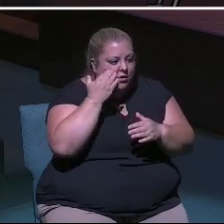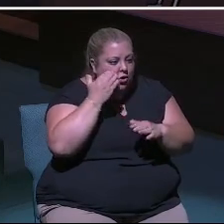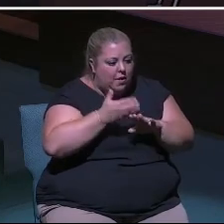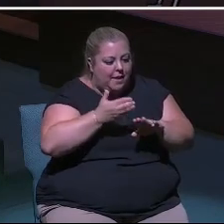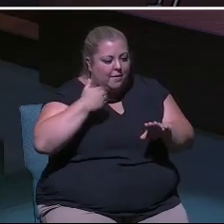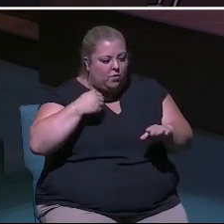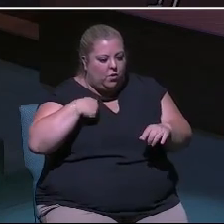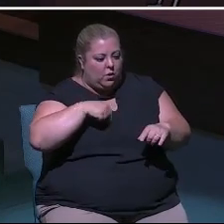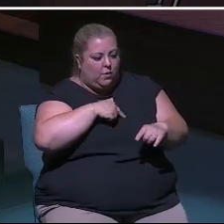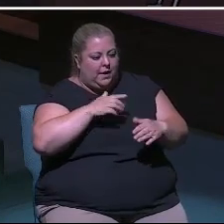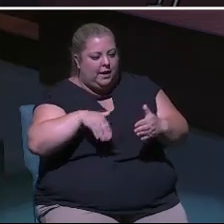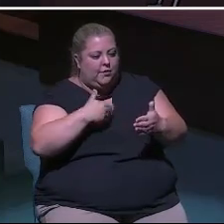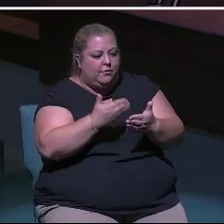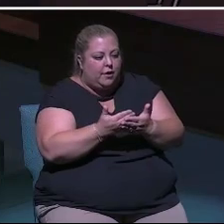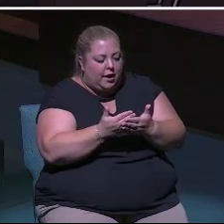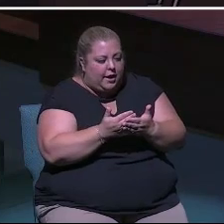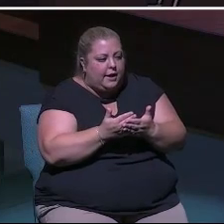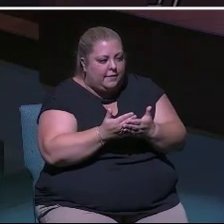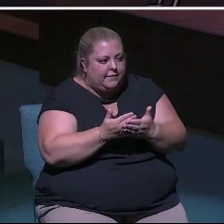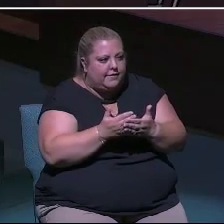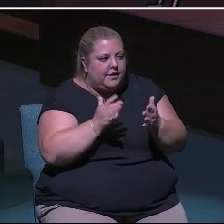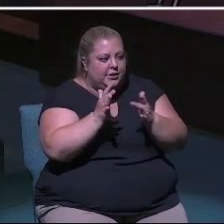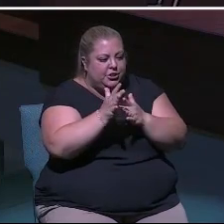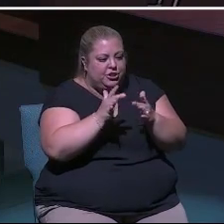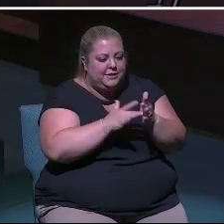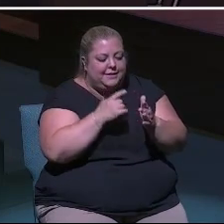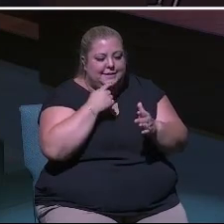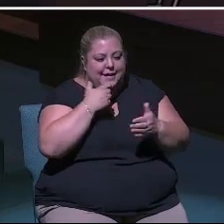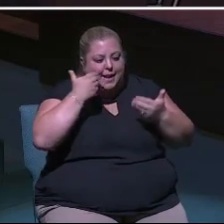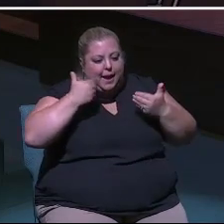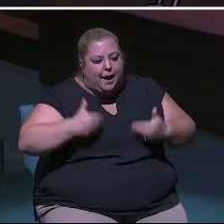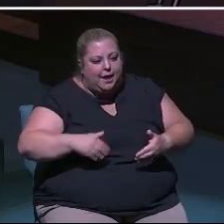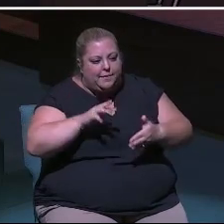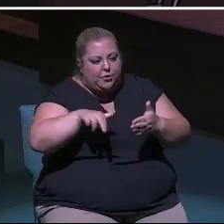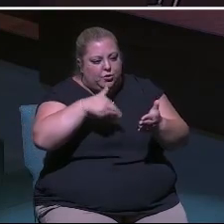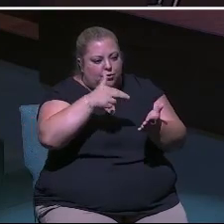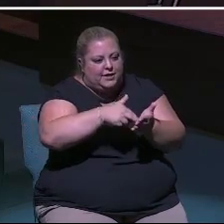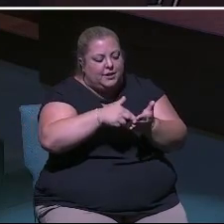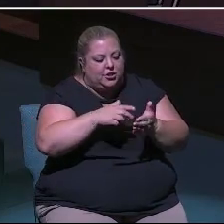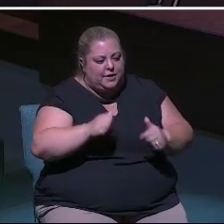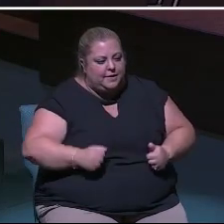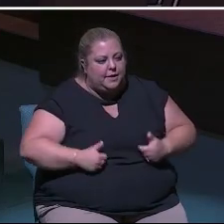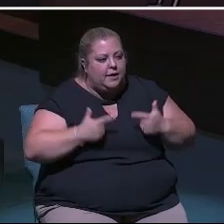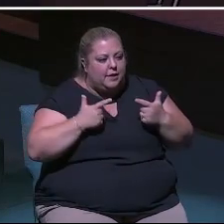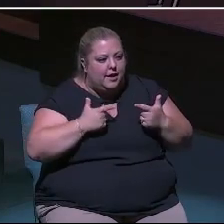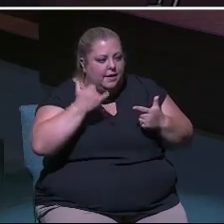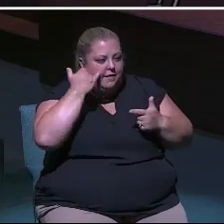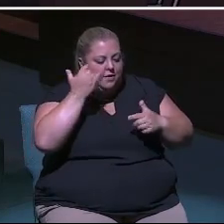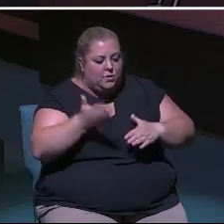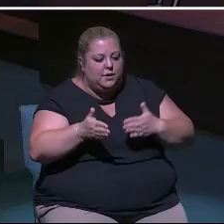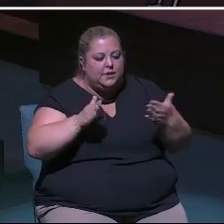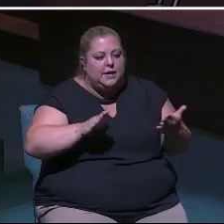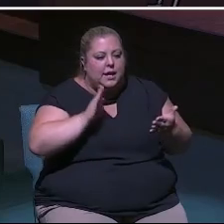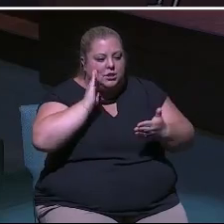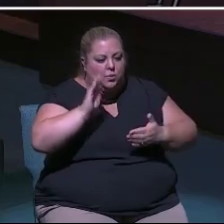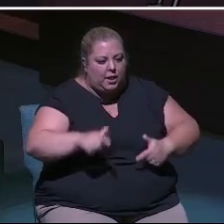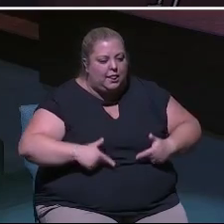here, you need to know it now. Jesus said, I'm the resurrection and the life. He that believeth in me, though he were dead, yet shall he live.